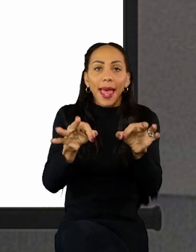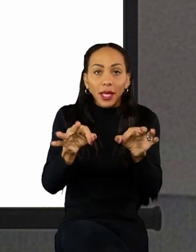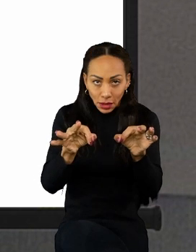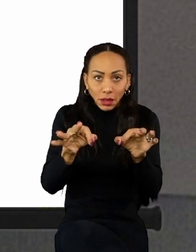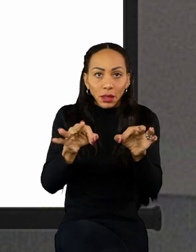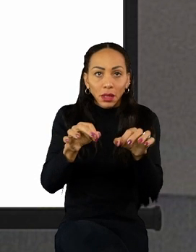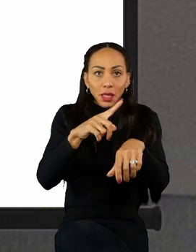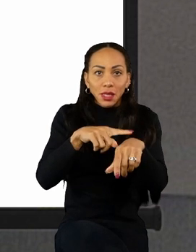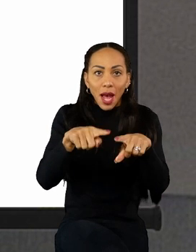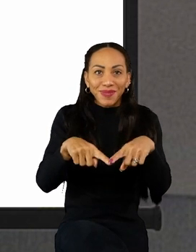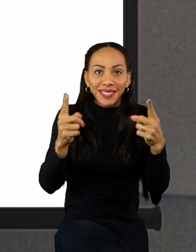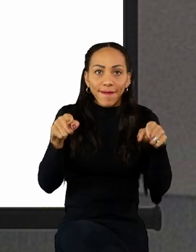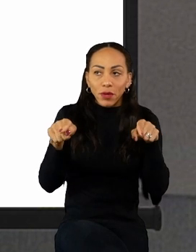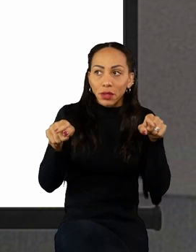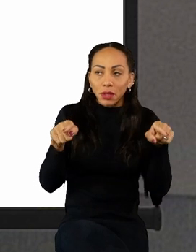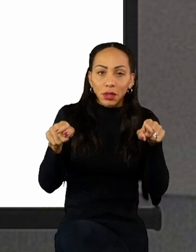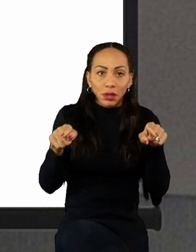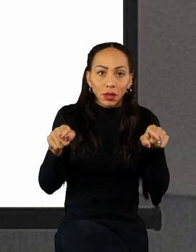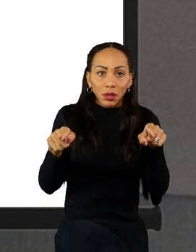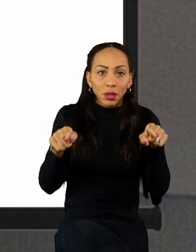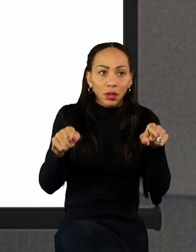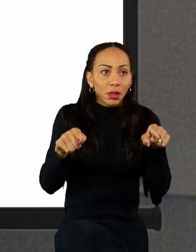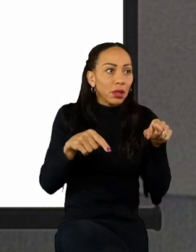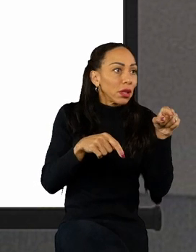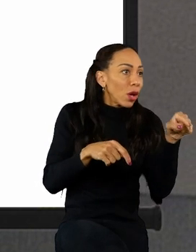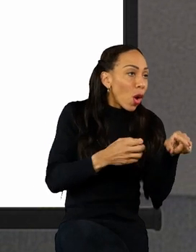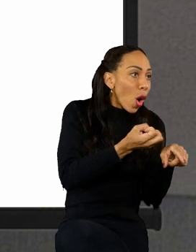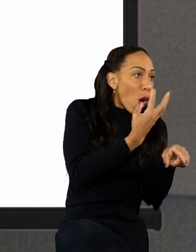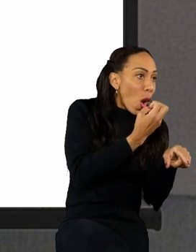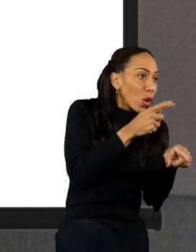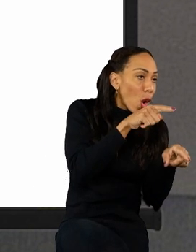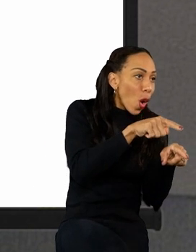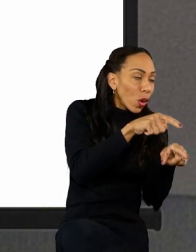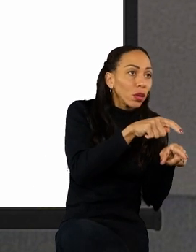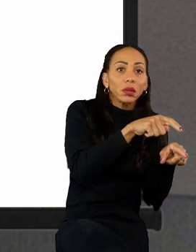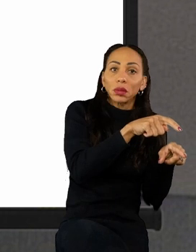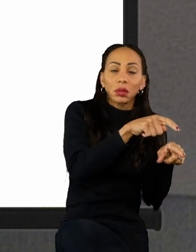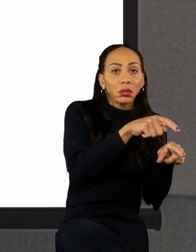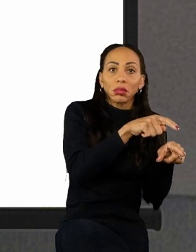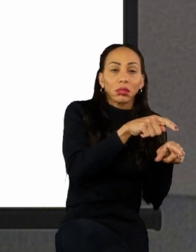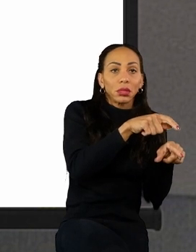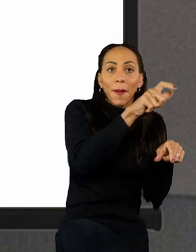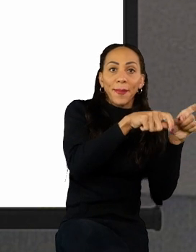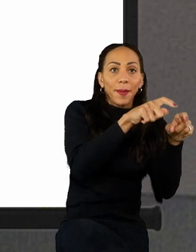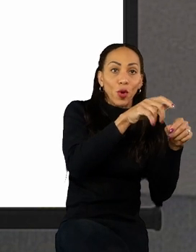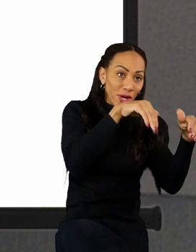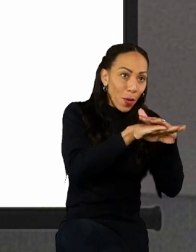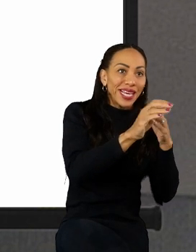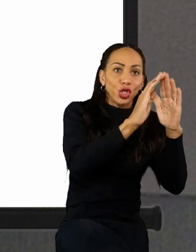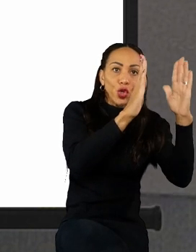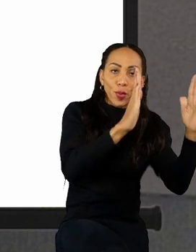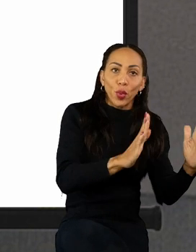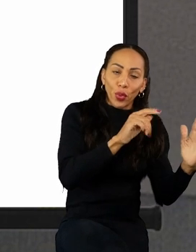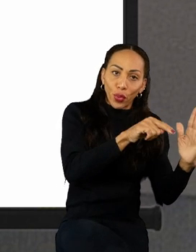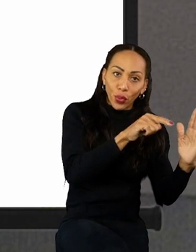fact that audiences will be engaging in person in Hong Kong while like in the shopping centre, which is open for